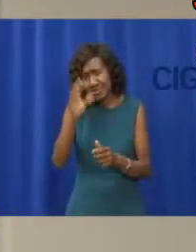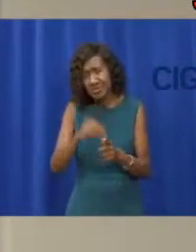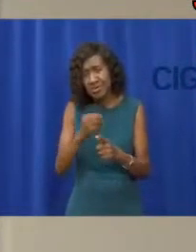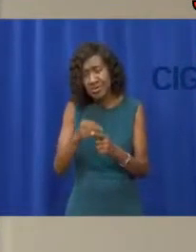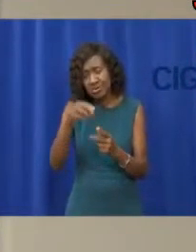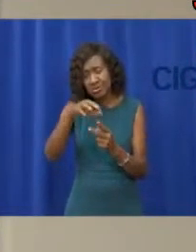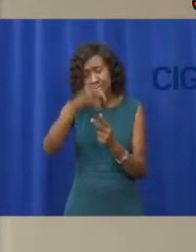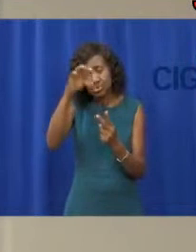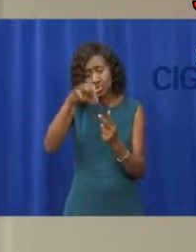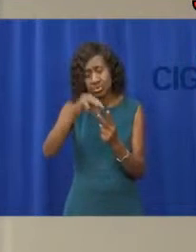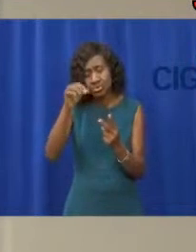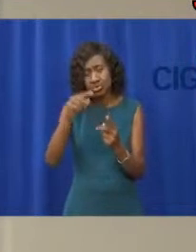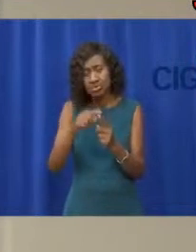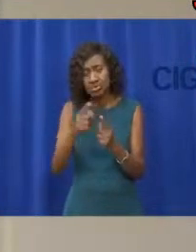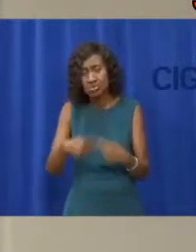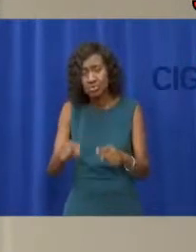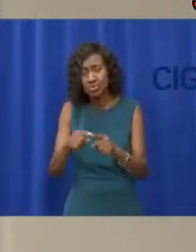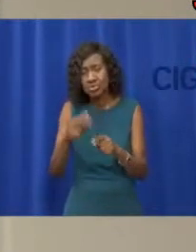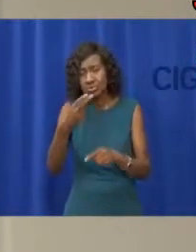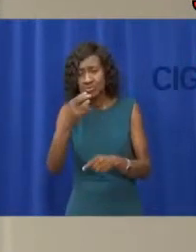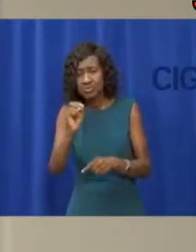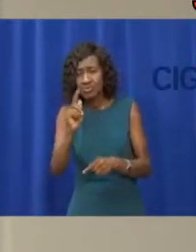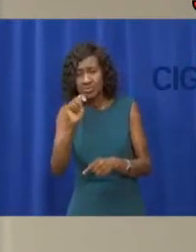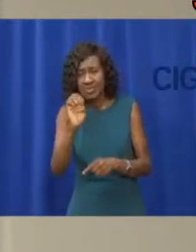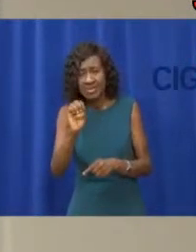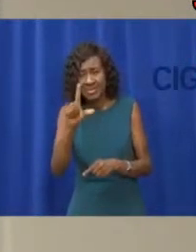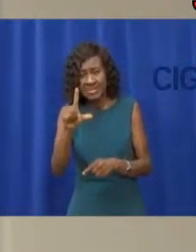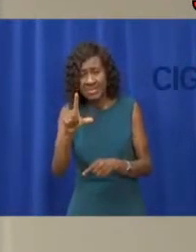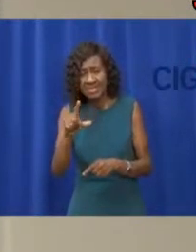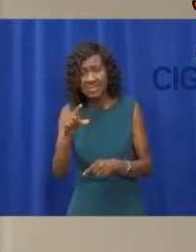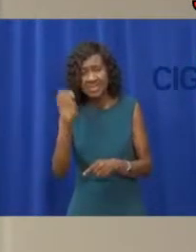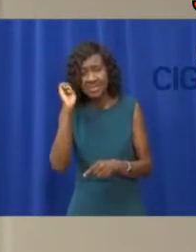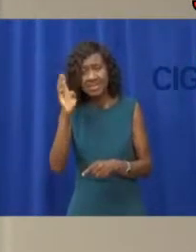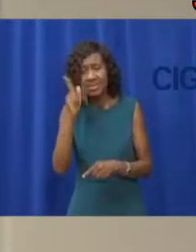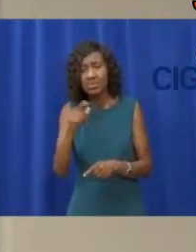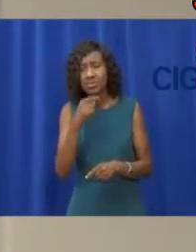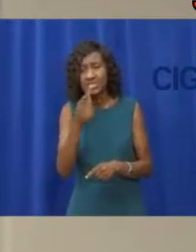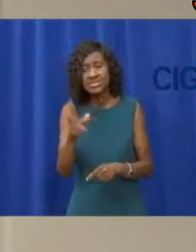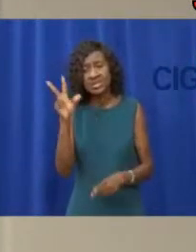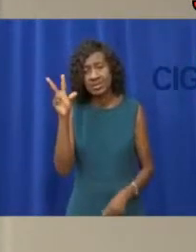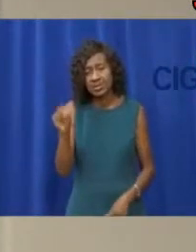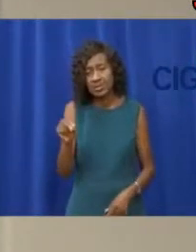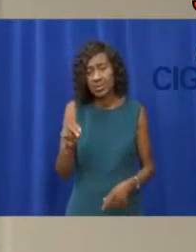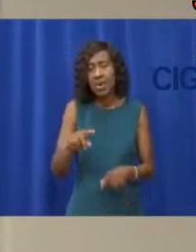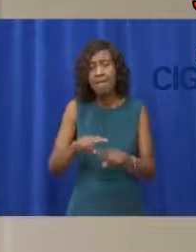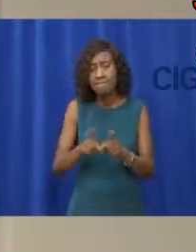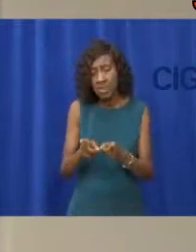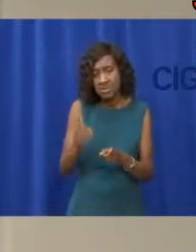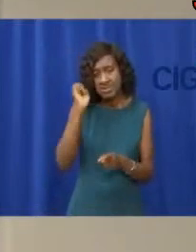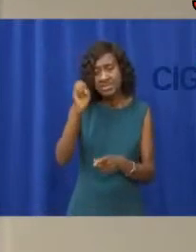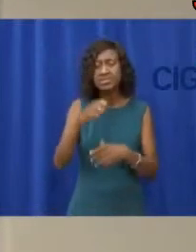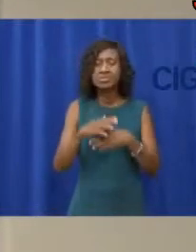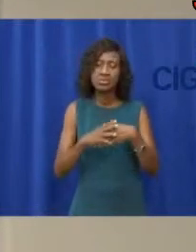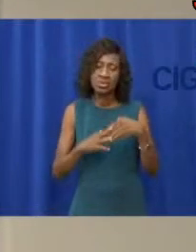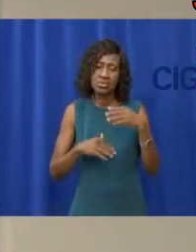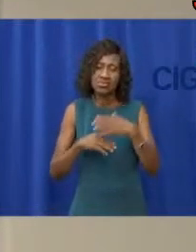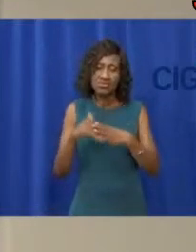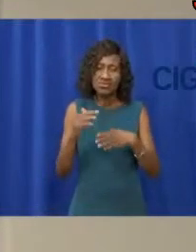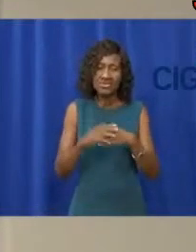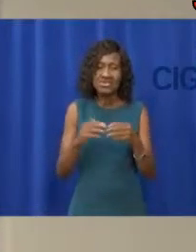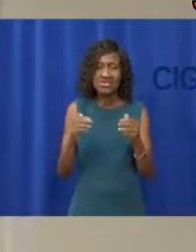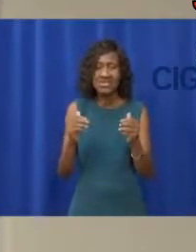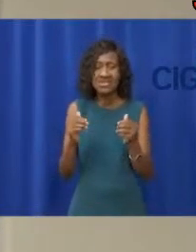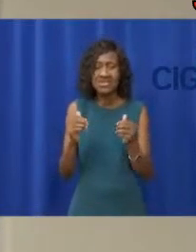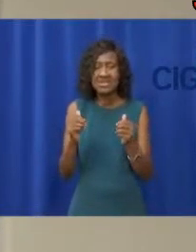the hotel, in my opinion, I would have said no. But I'm very comforted with the fact that